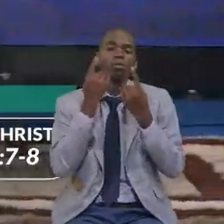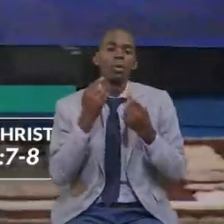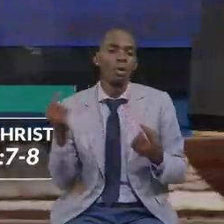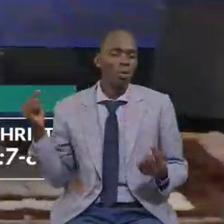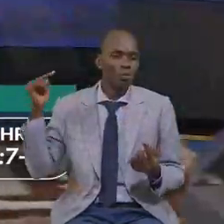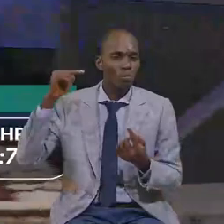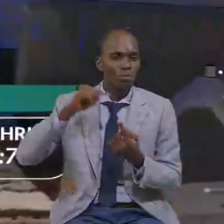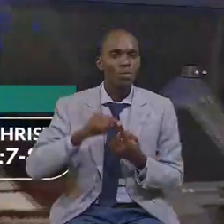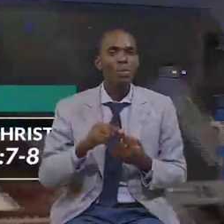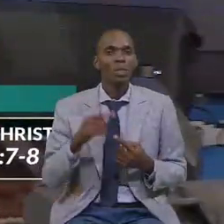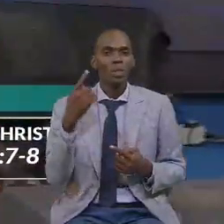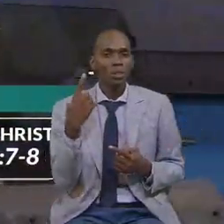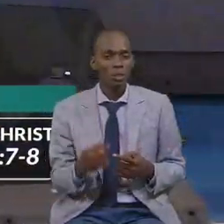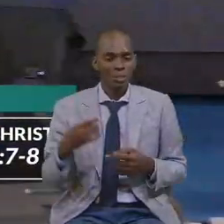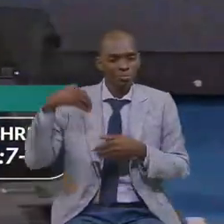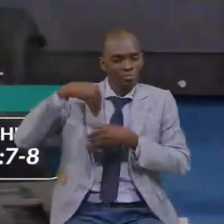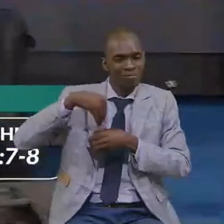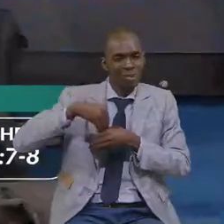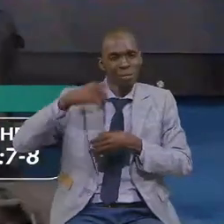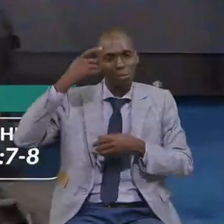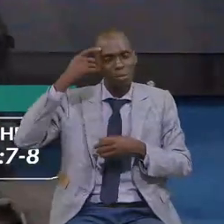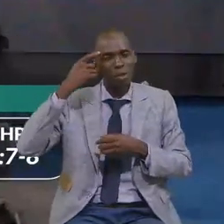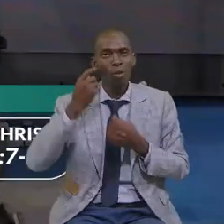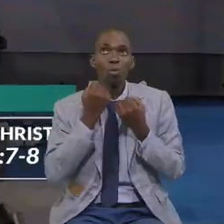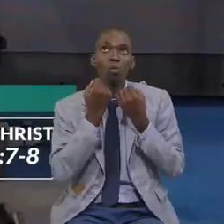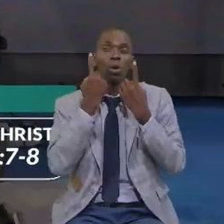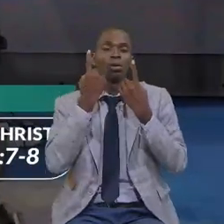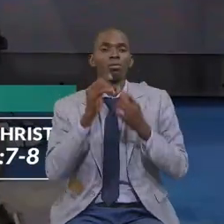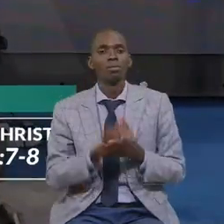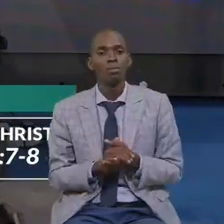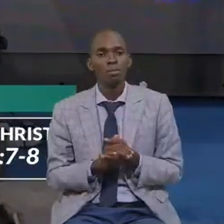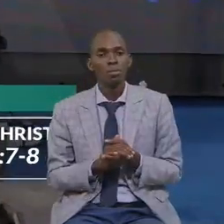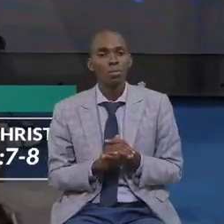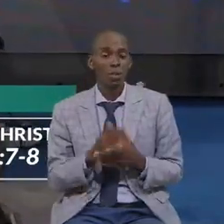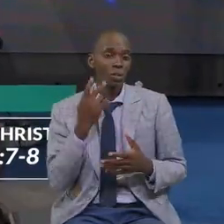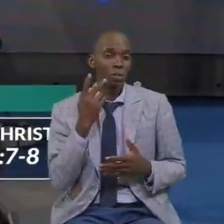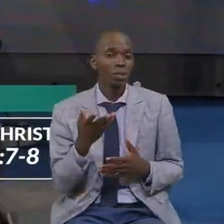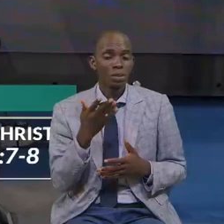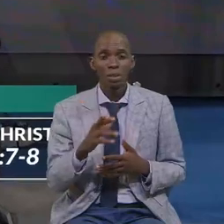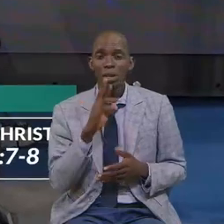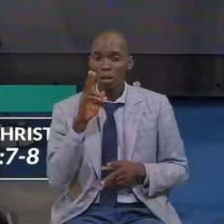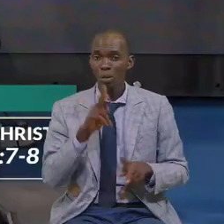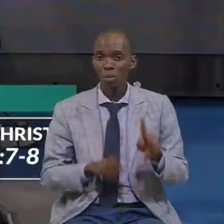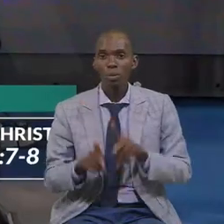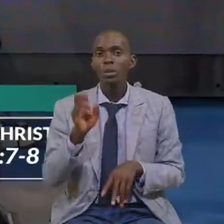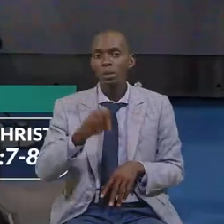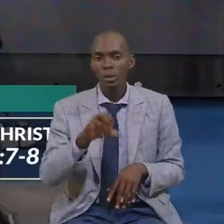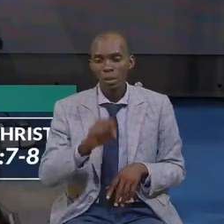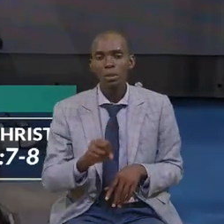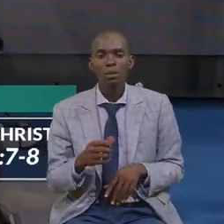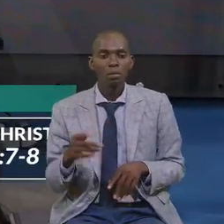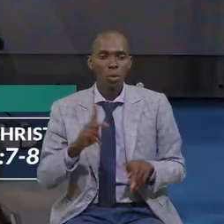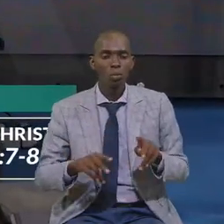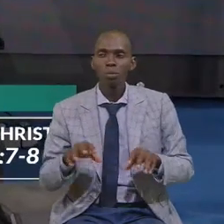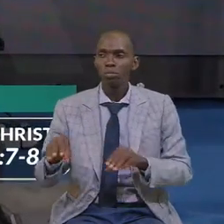until the inner man in me wakes up. You see, there are people, yes, I know they're walking about, but